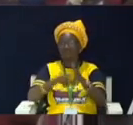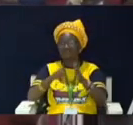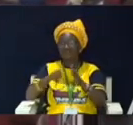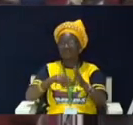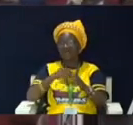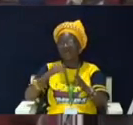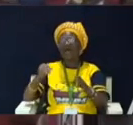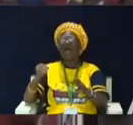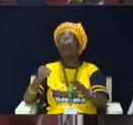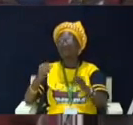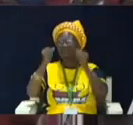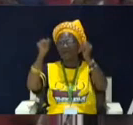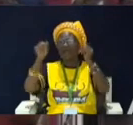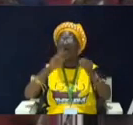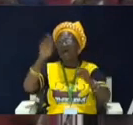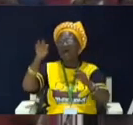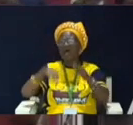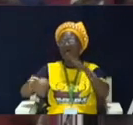also.